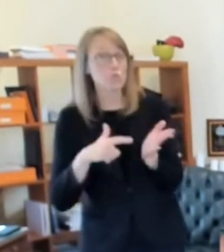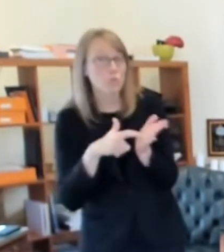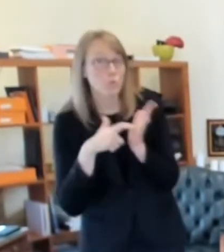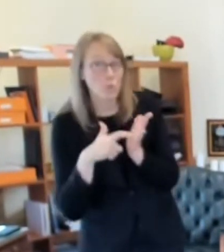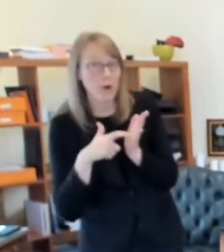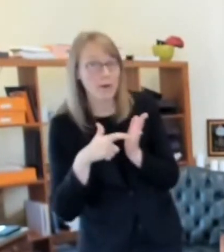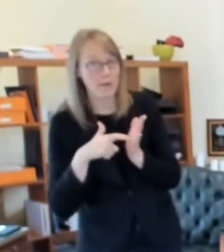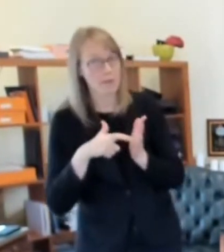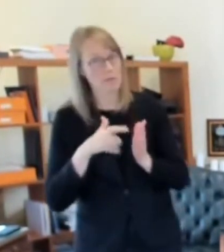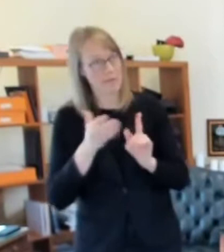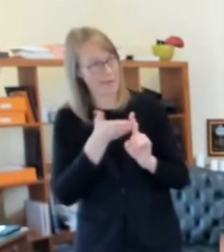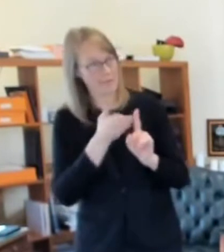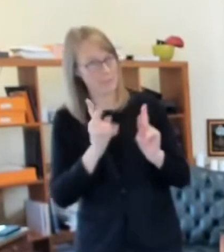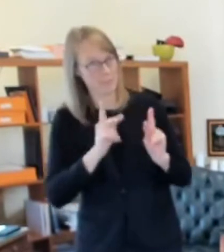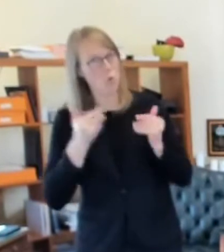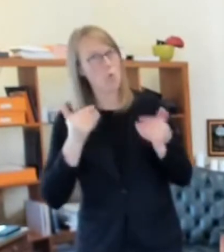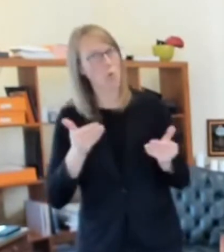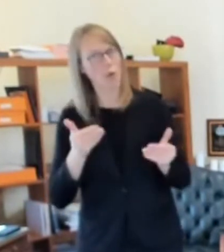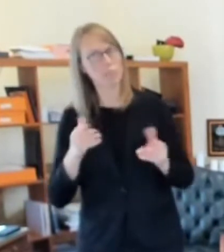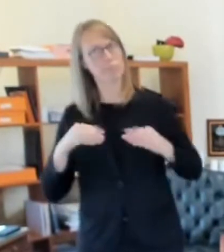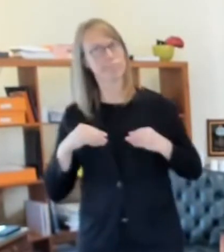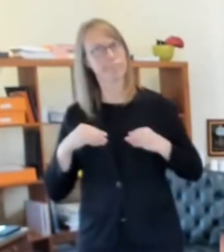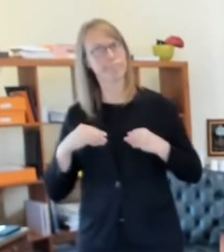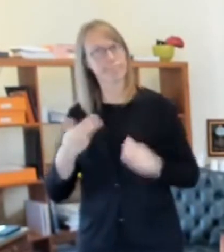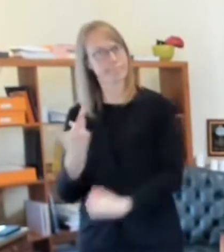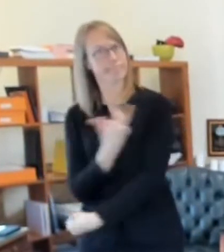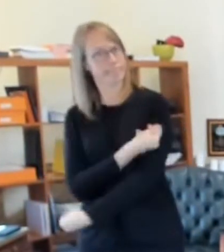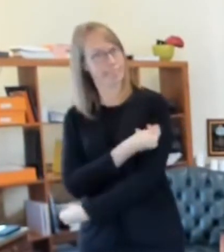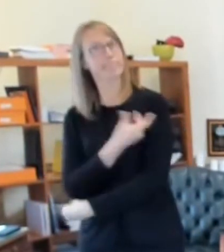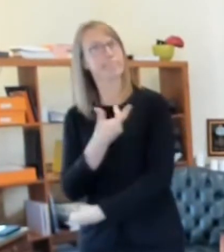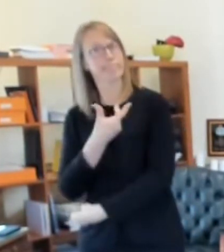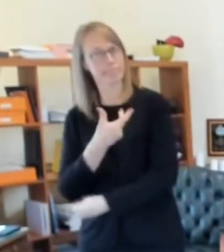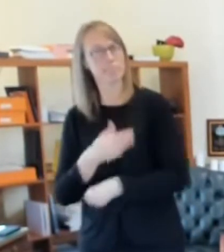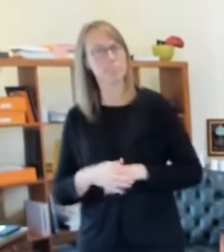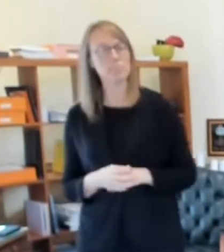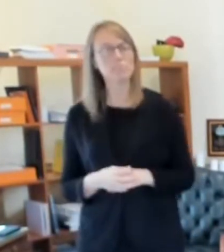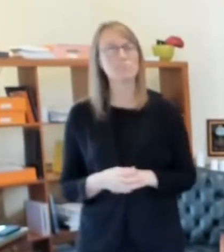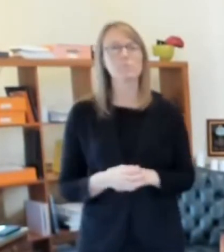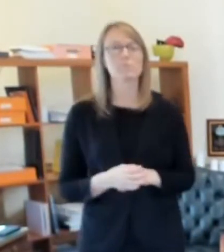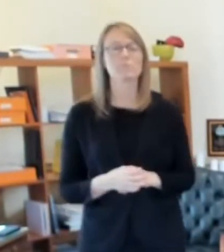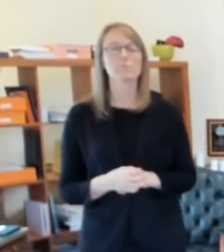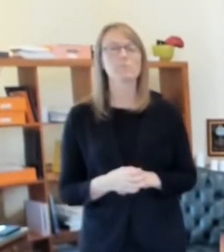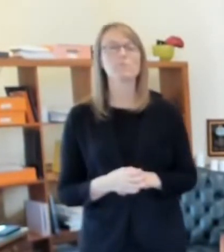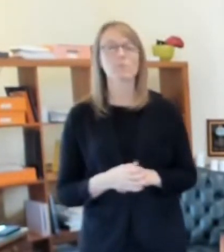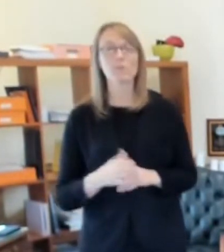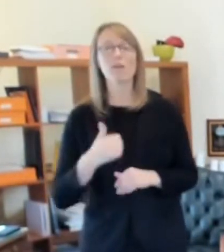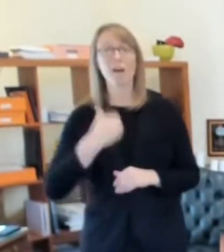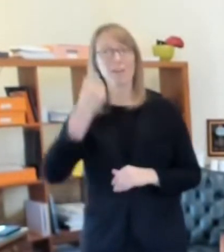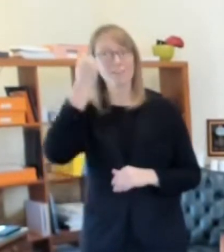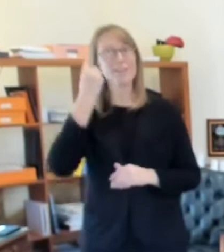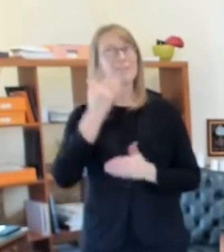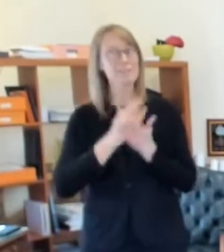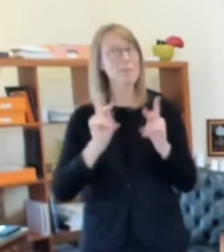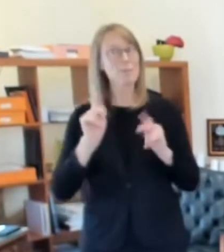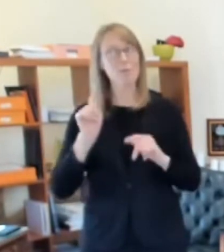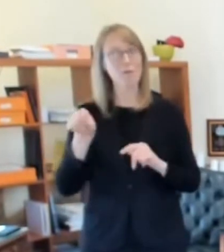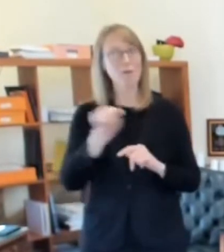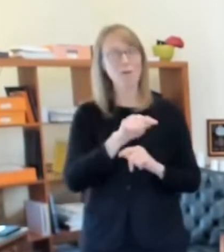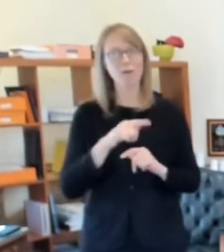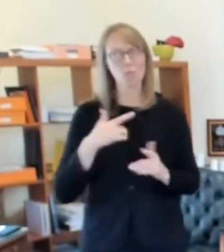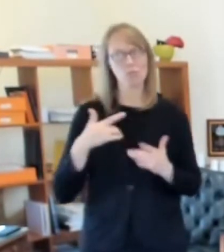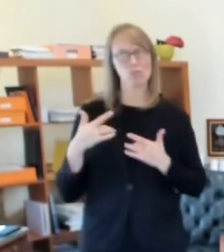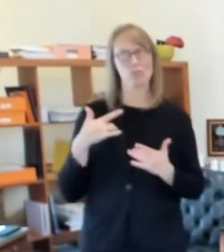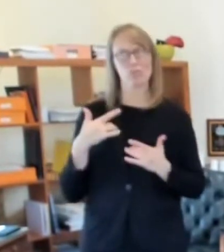happy to take the vaccine. But I understand that some people do have concerns about the vaccine.